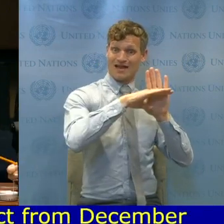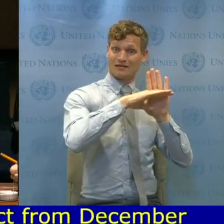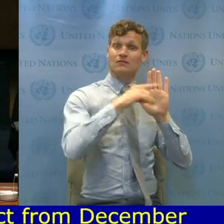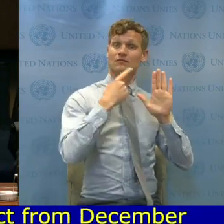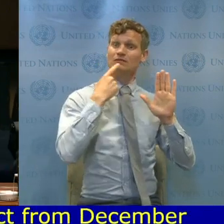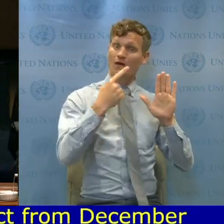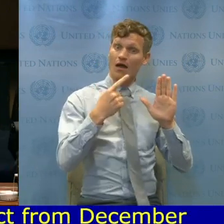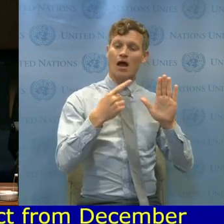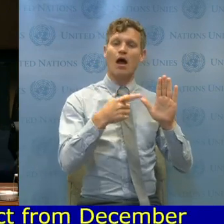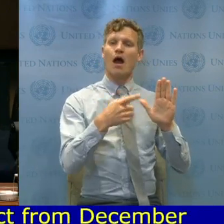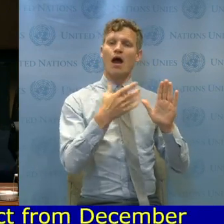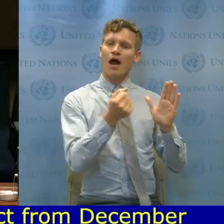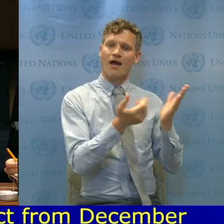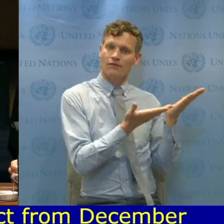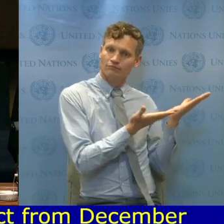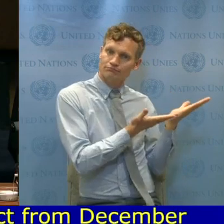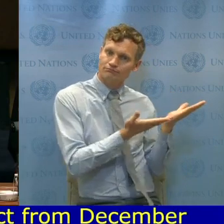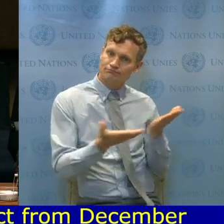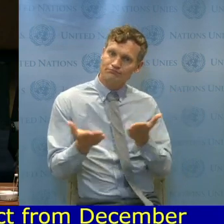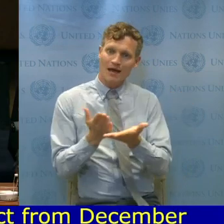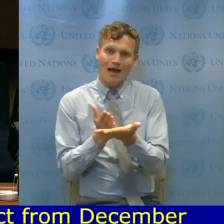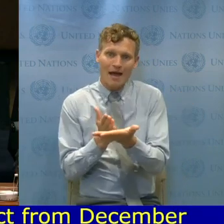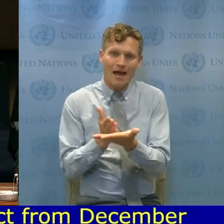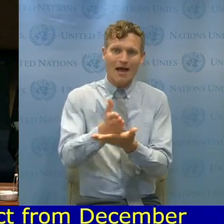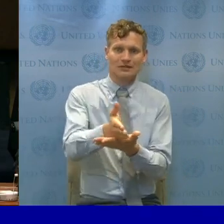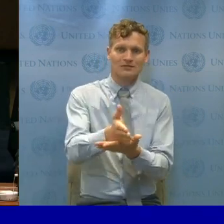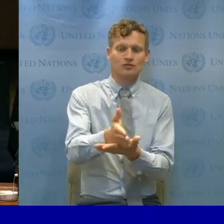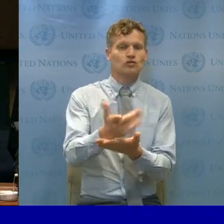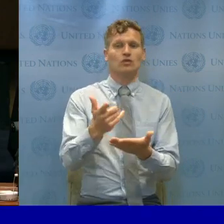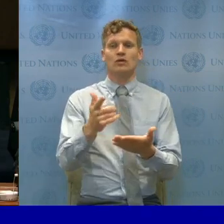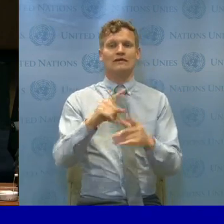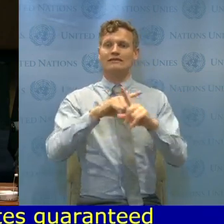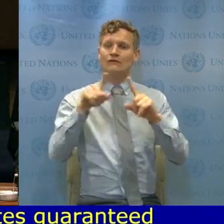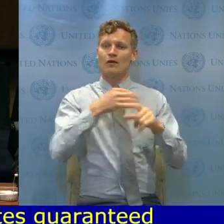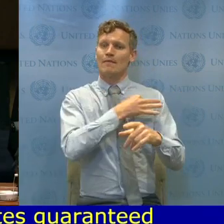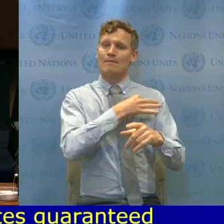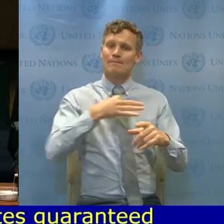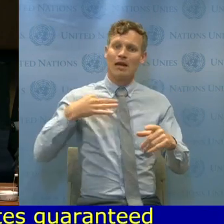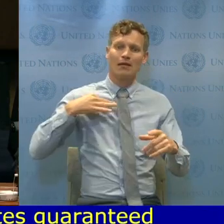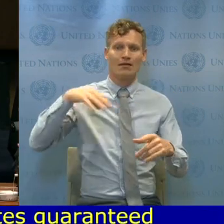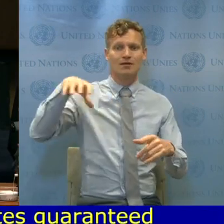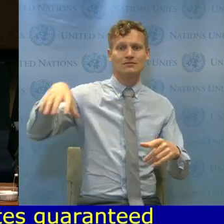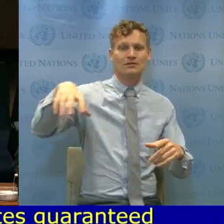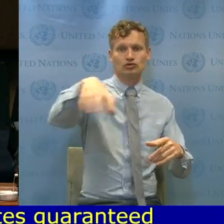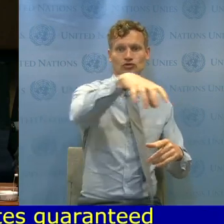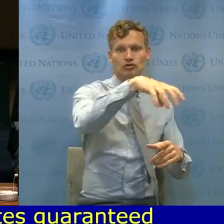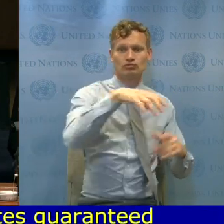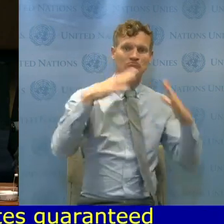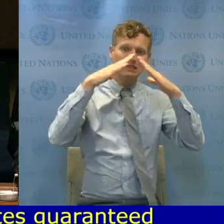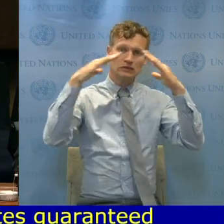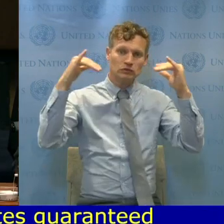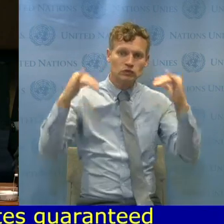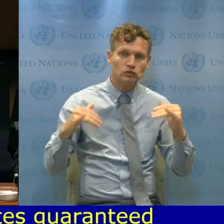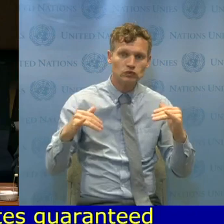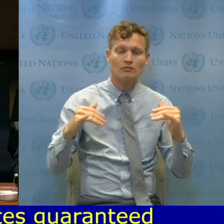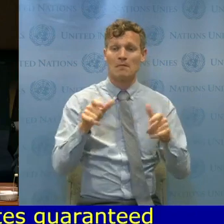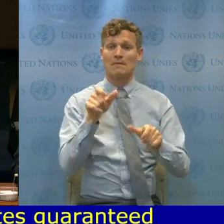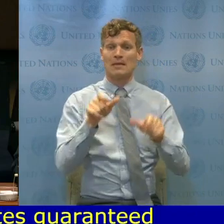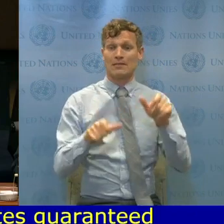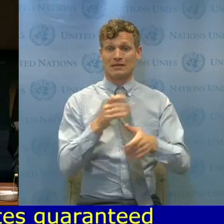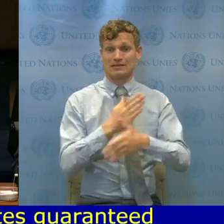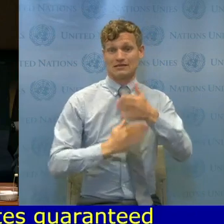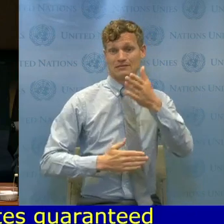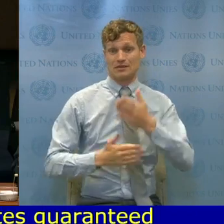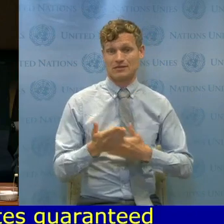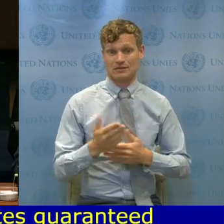medical institutions by persons with disabilities. Where persons with disabilities use medical institutions,